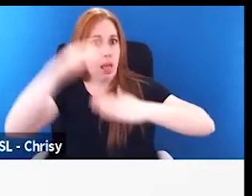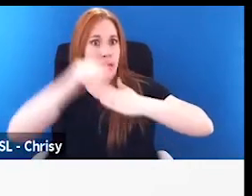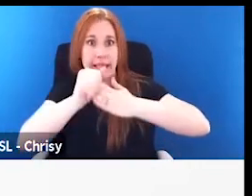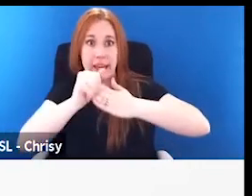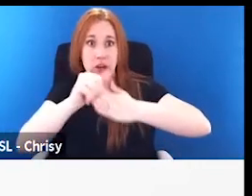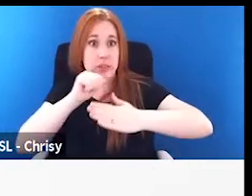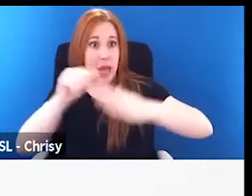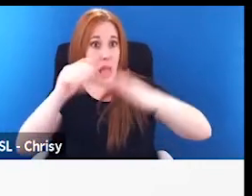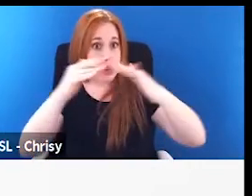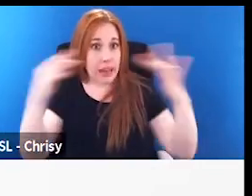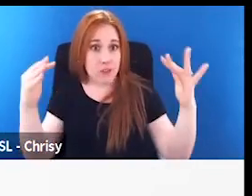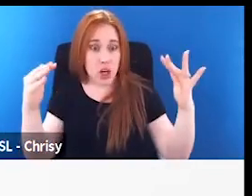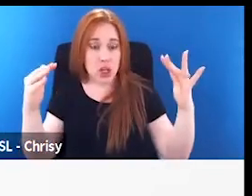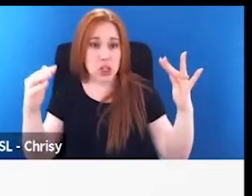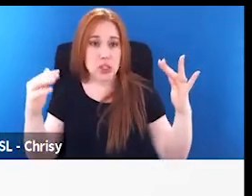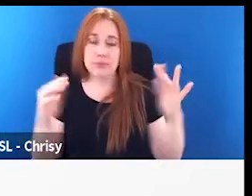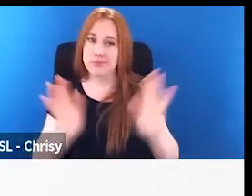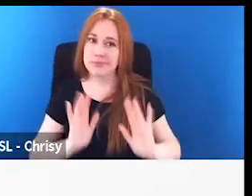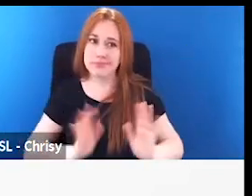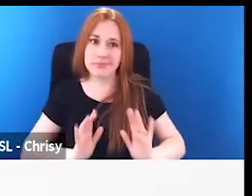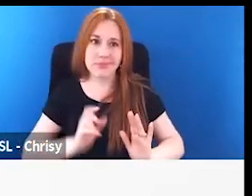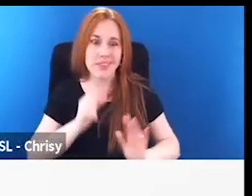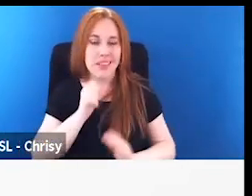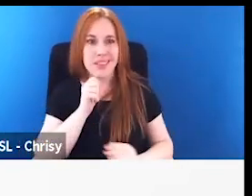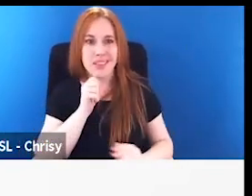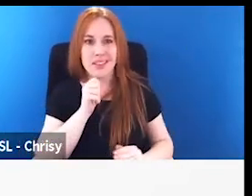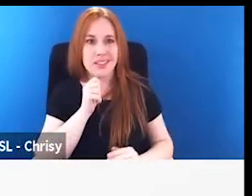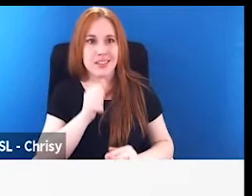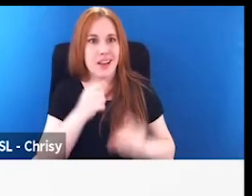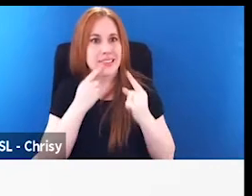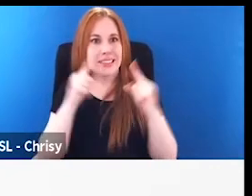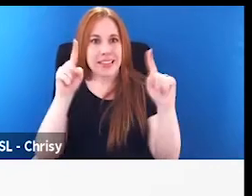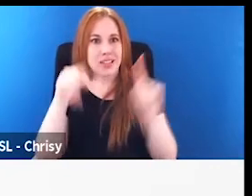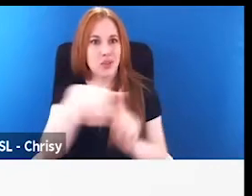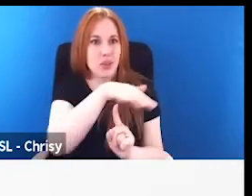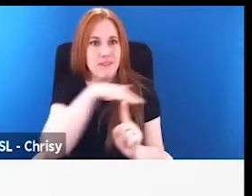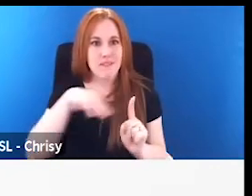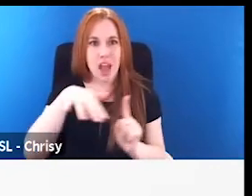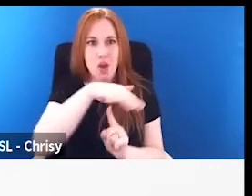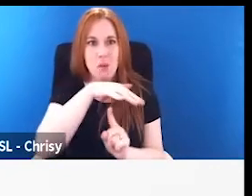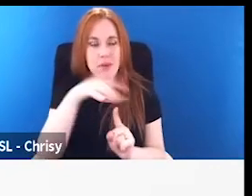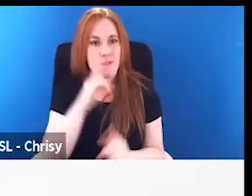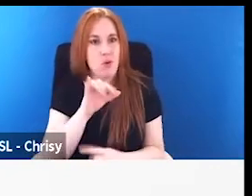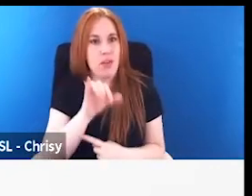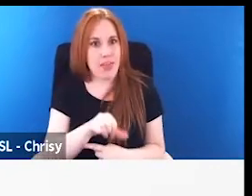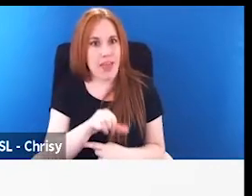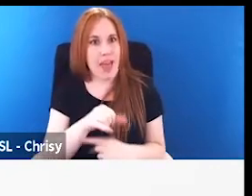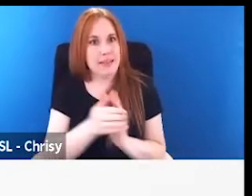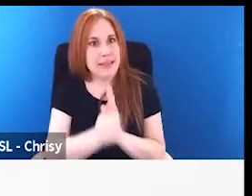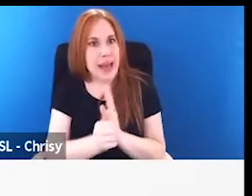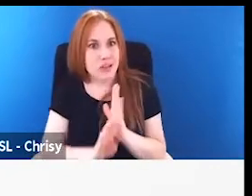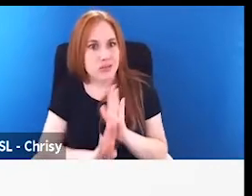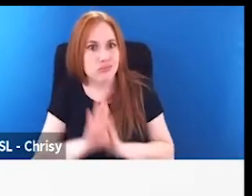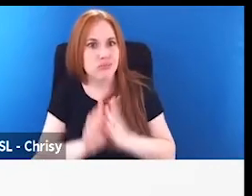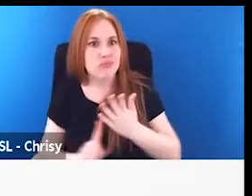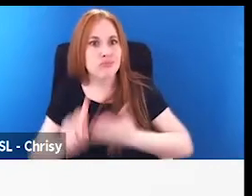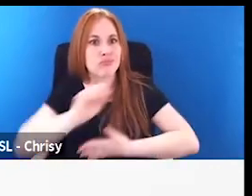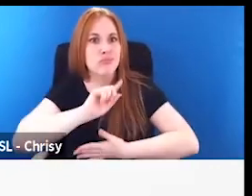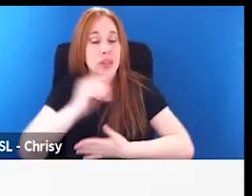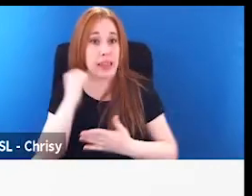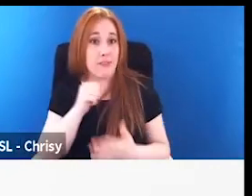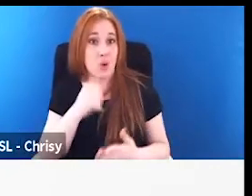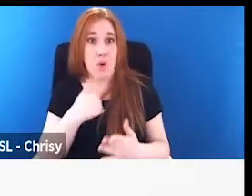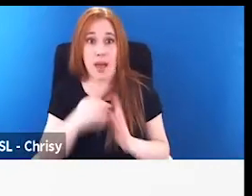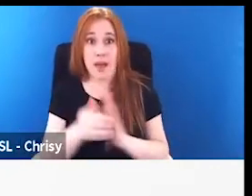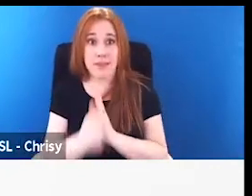your organization itself, doesn't create a successful environment for that talent to thrive. And if you don't create that successful